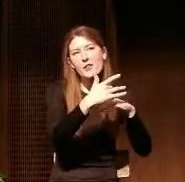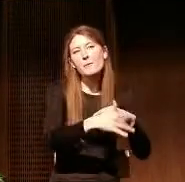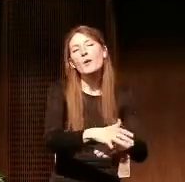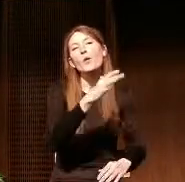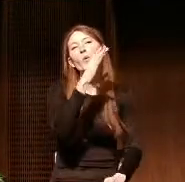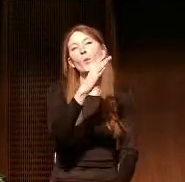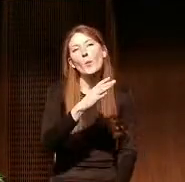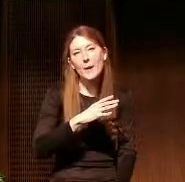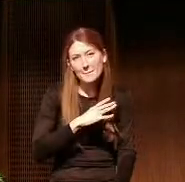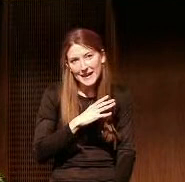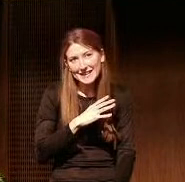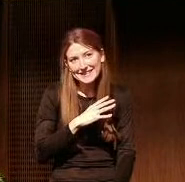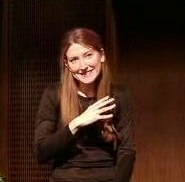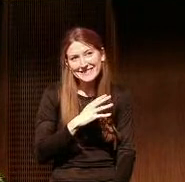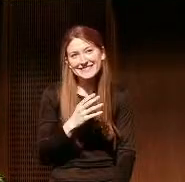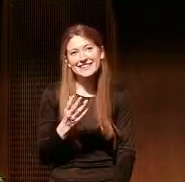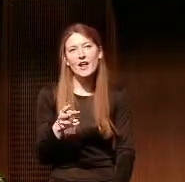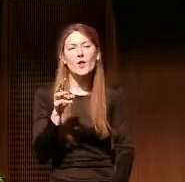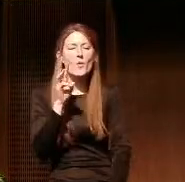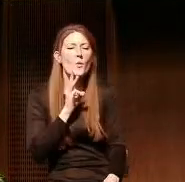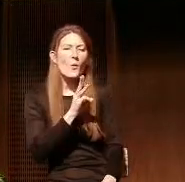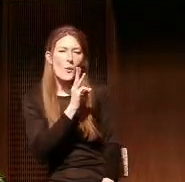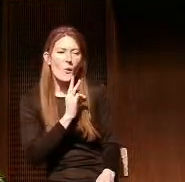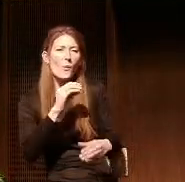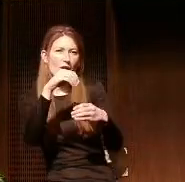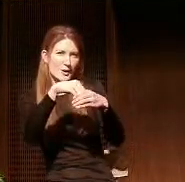the widows in the congregation.